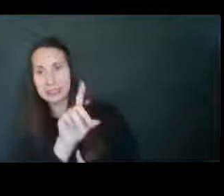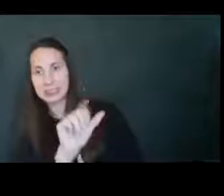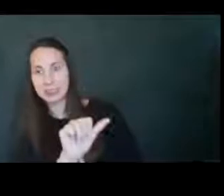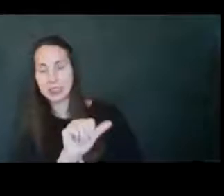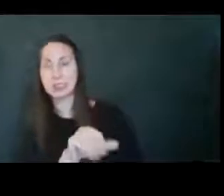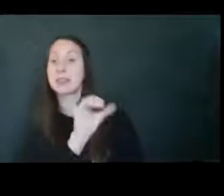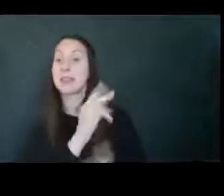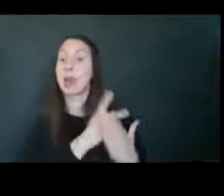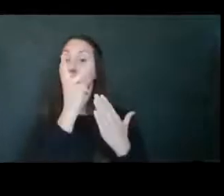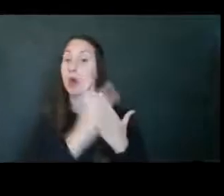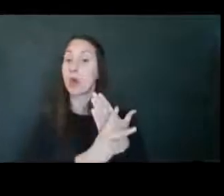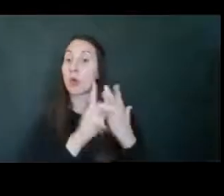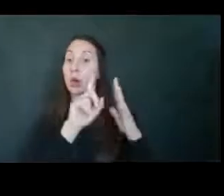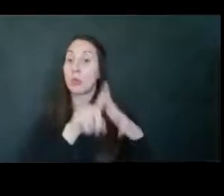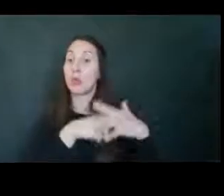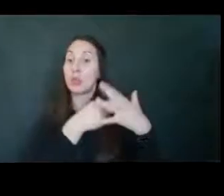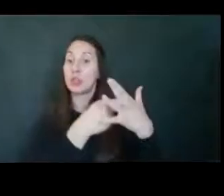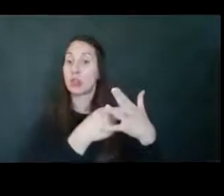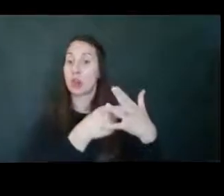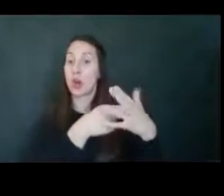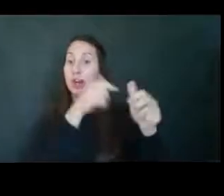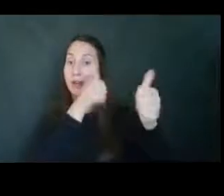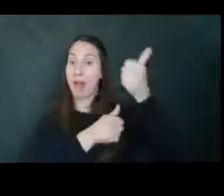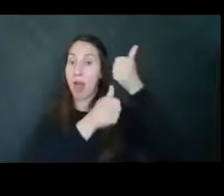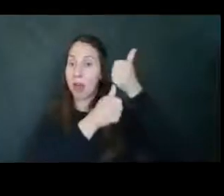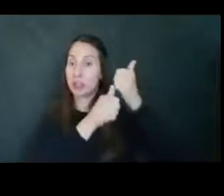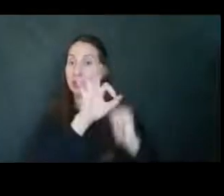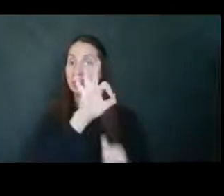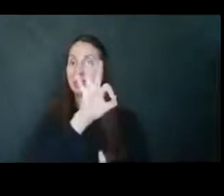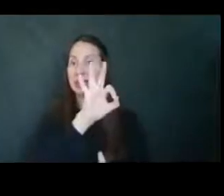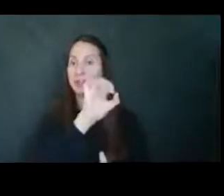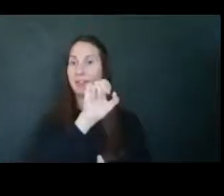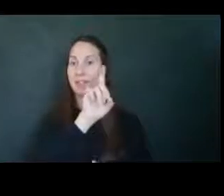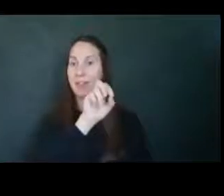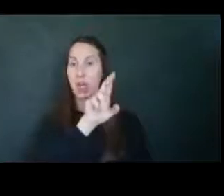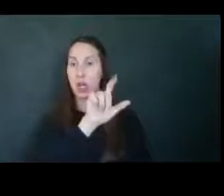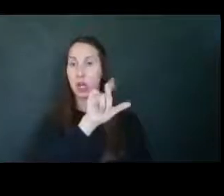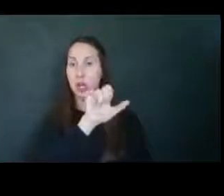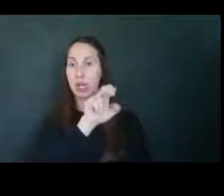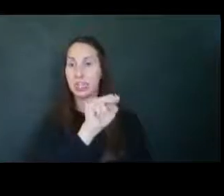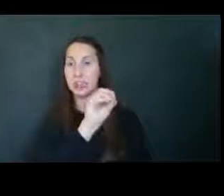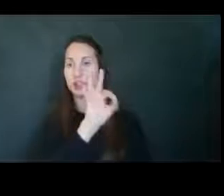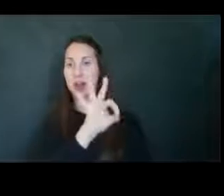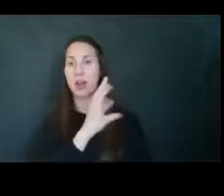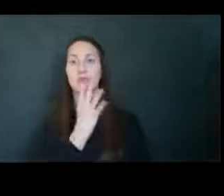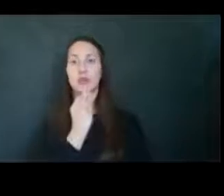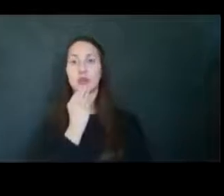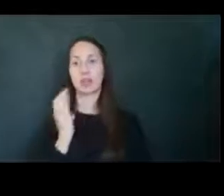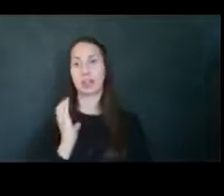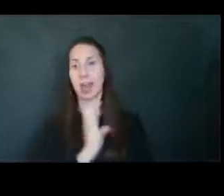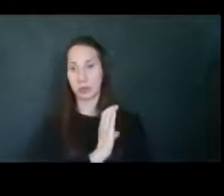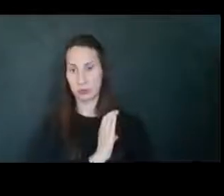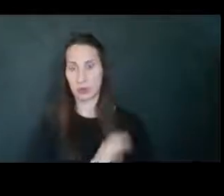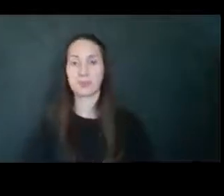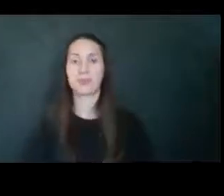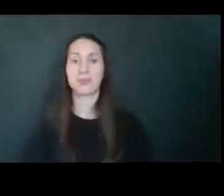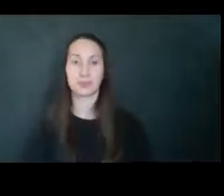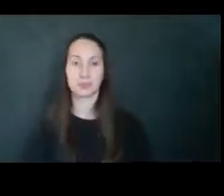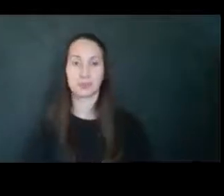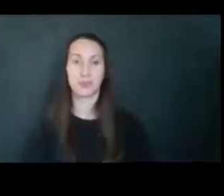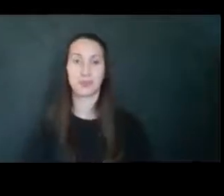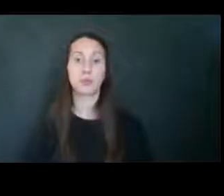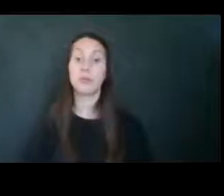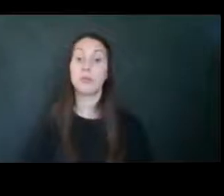the umbrella of Jewish Federation Council with Jewish Family Service as the lead agency. The micro